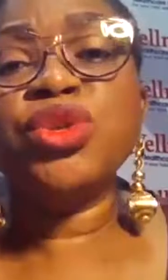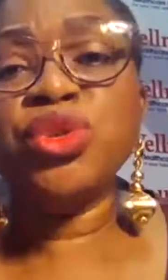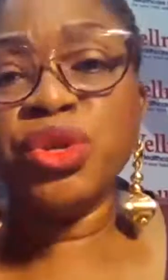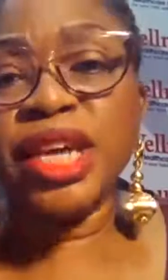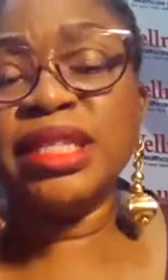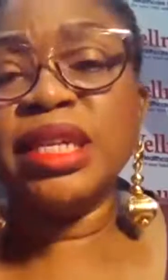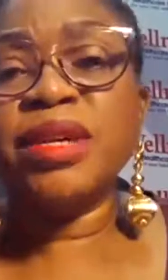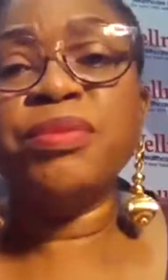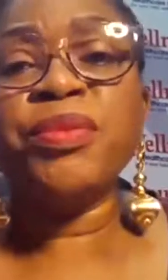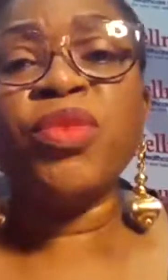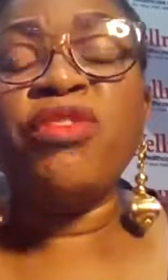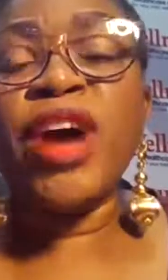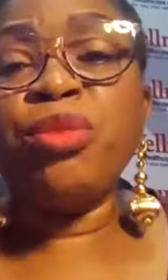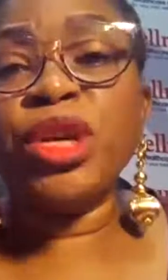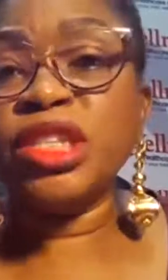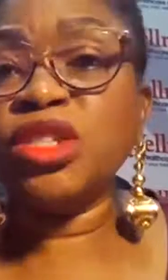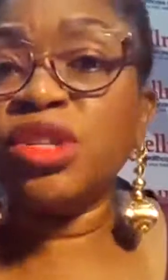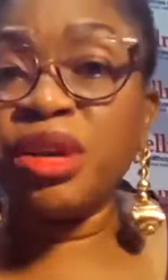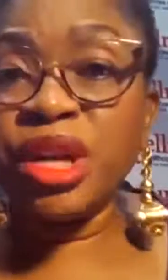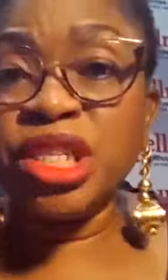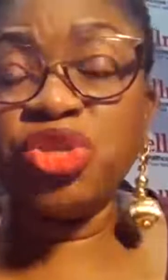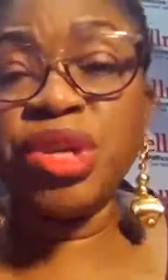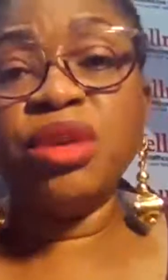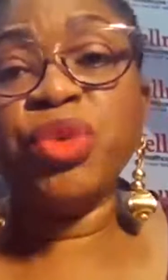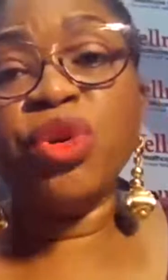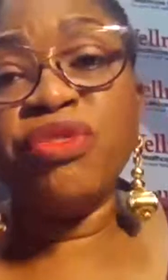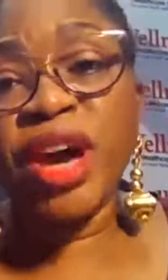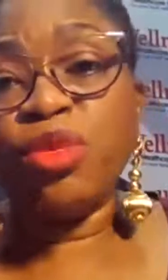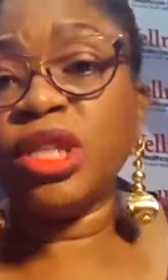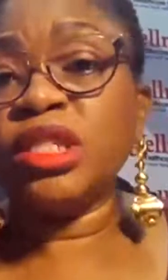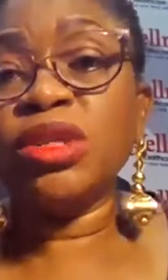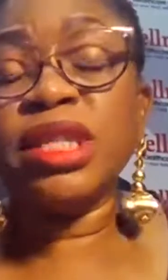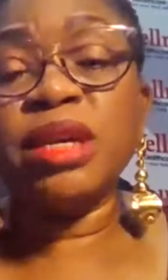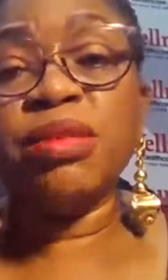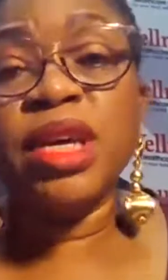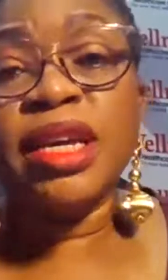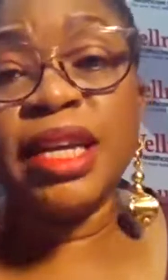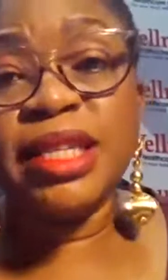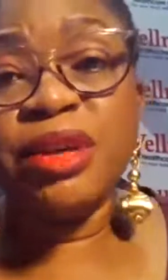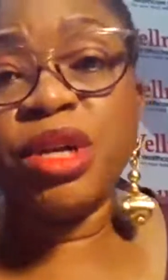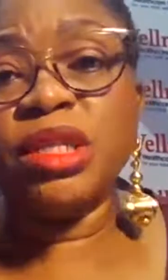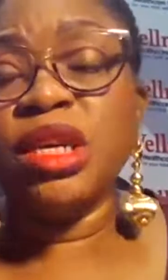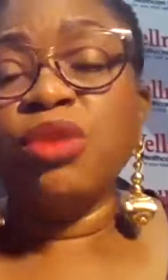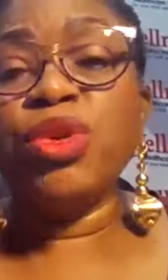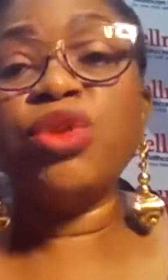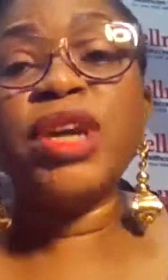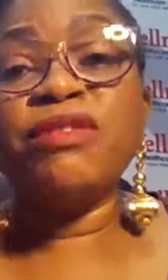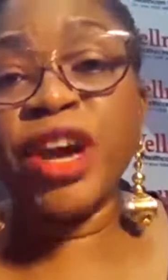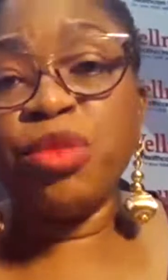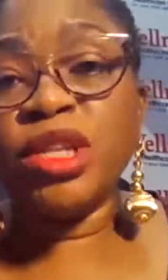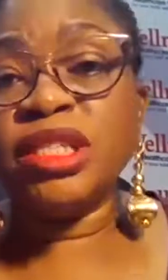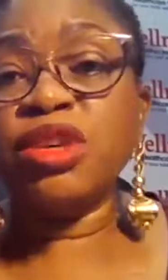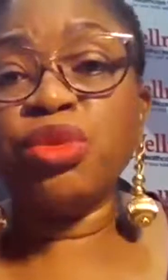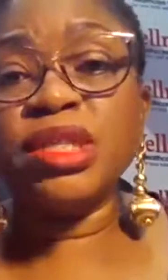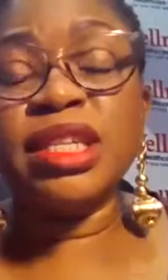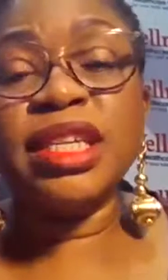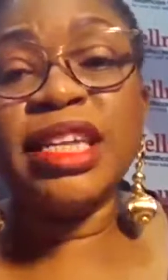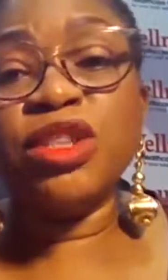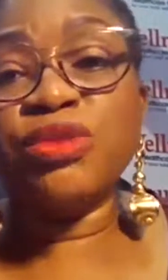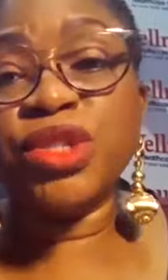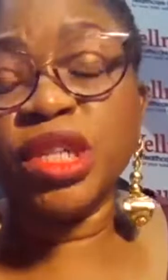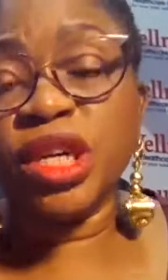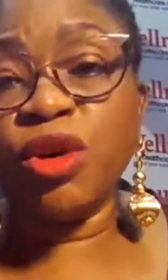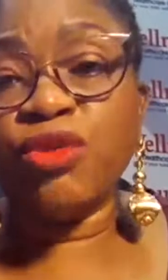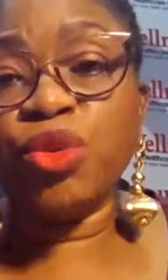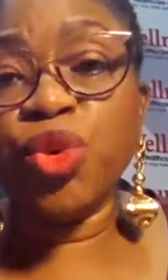We also know that fibroid is not hereditary. We know fibroid is not cancerous. We know that fibroid is a growth in the